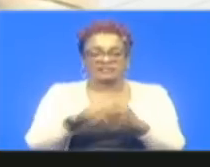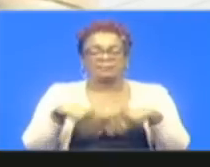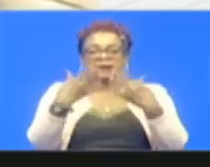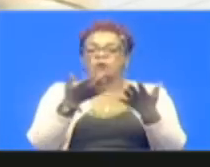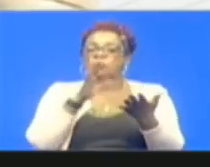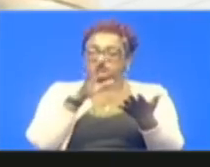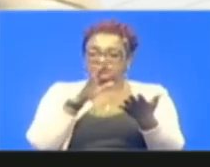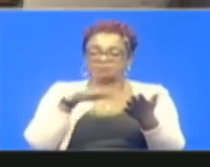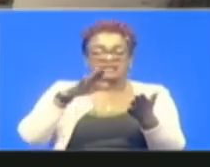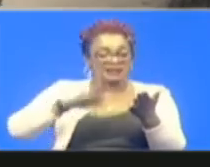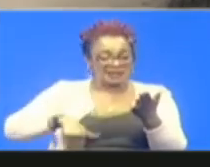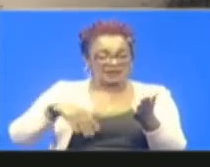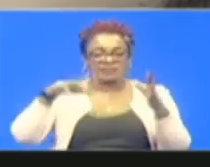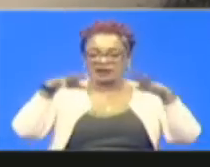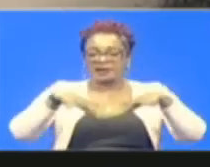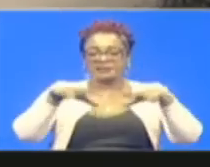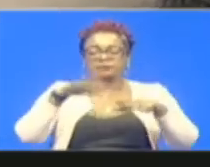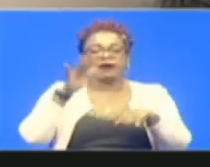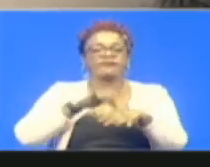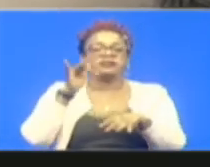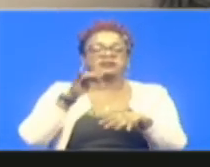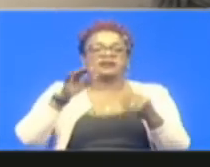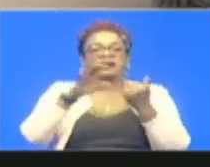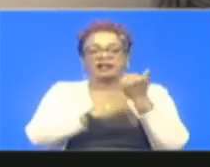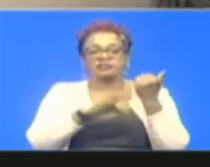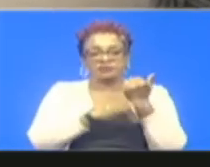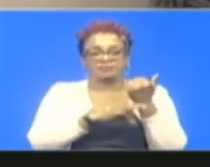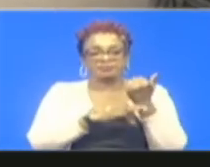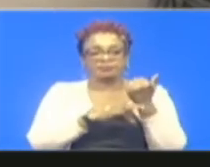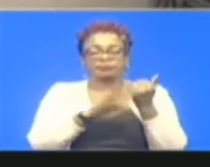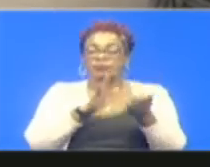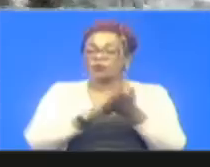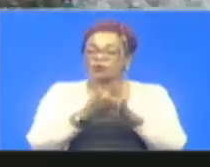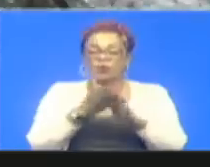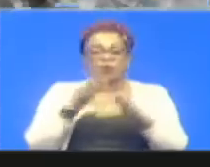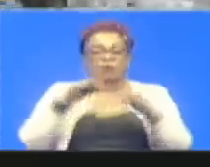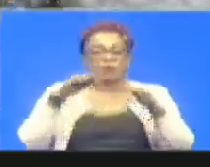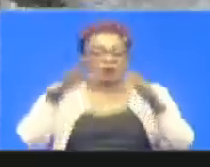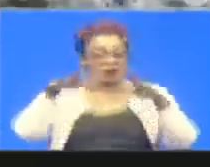any delay in the rains greatly affects the country. No rain equals no water.